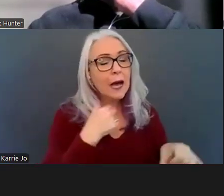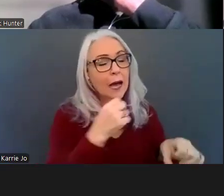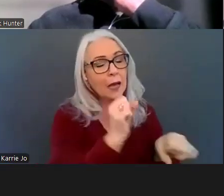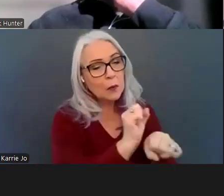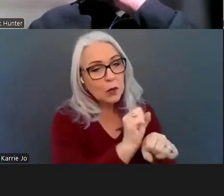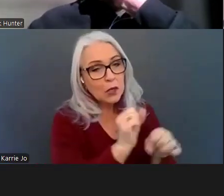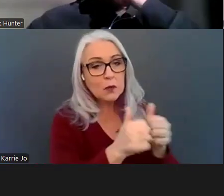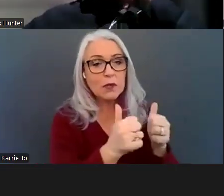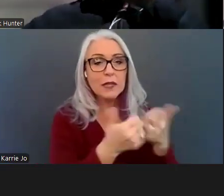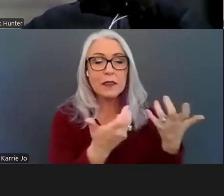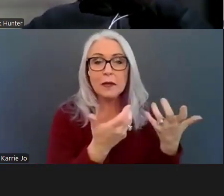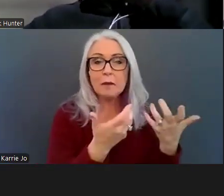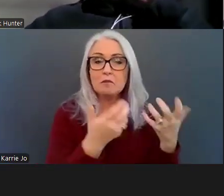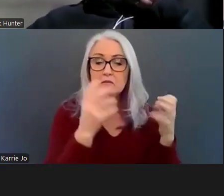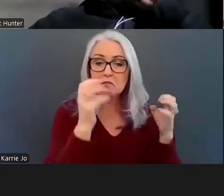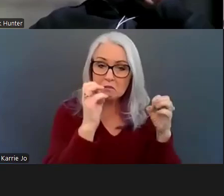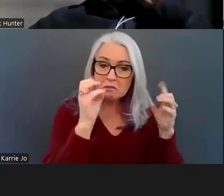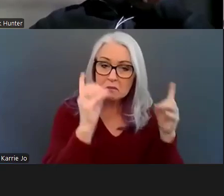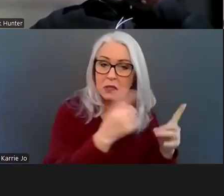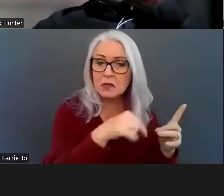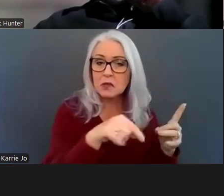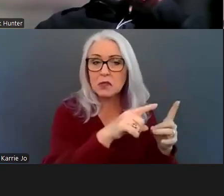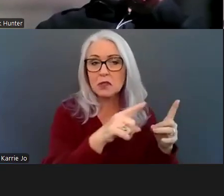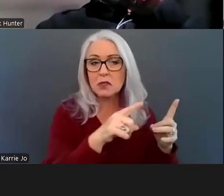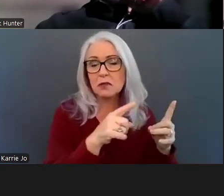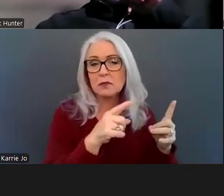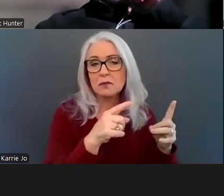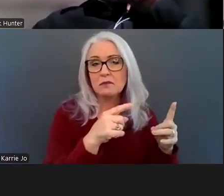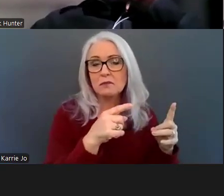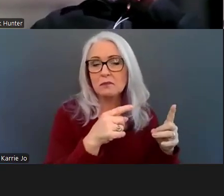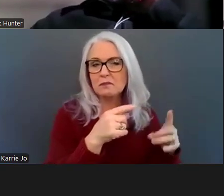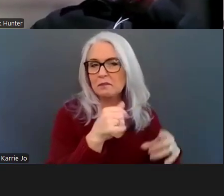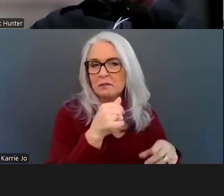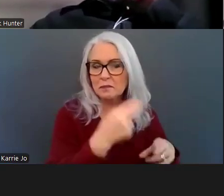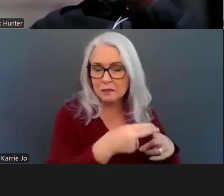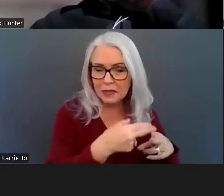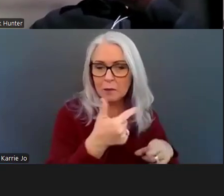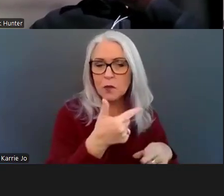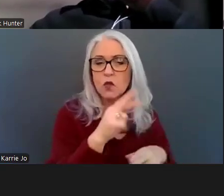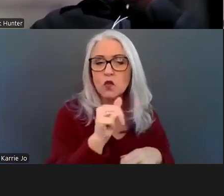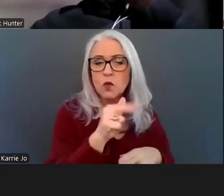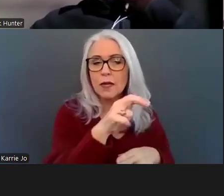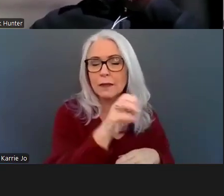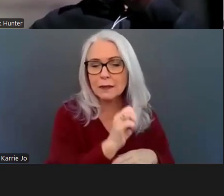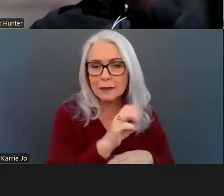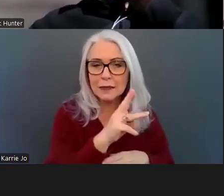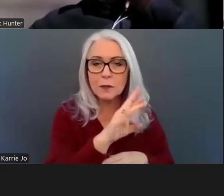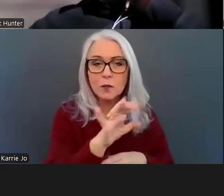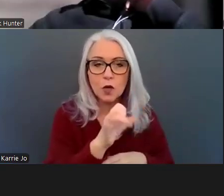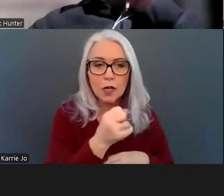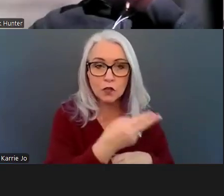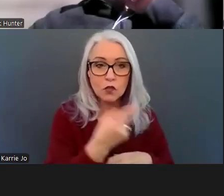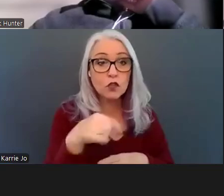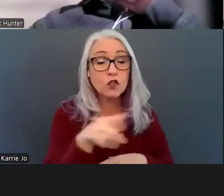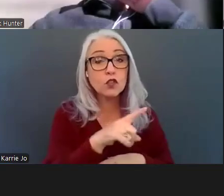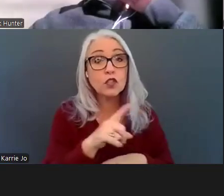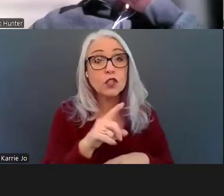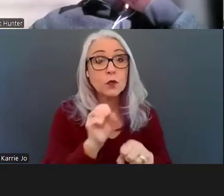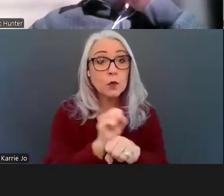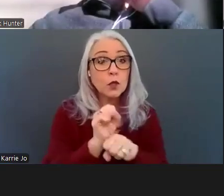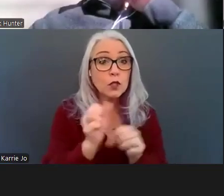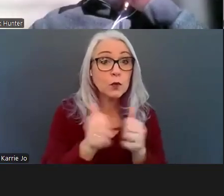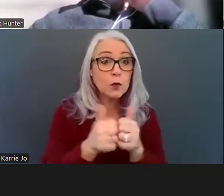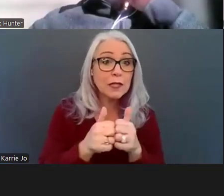an academic, Grace Brush, who did soil cores and really